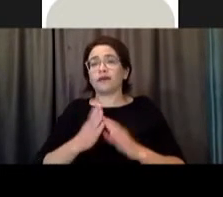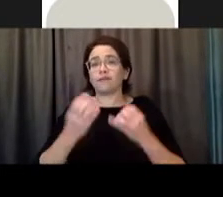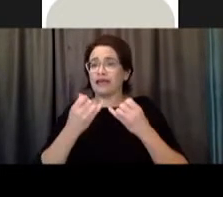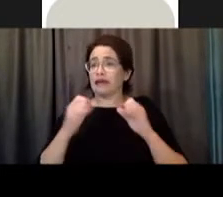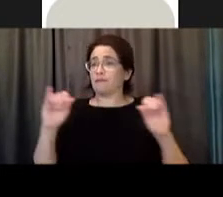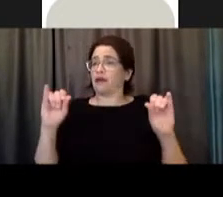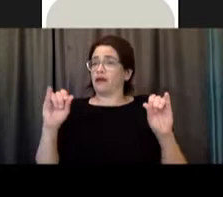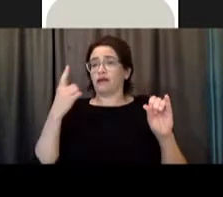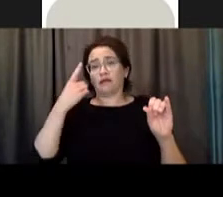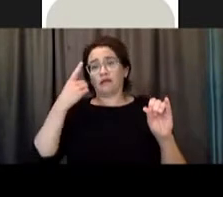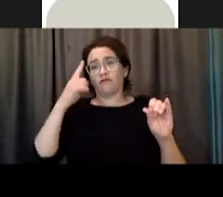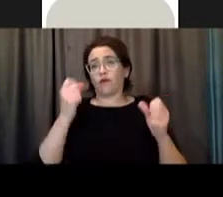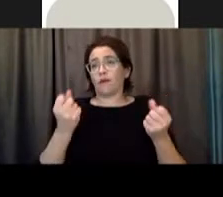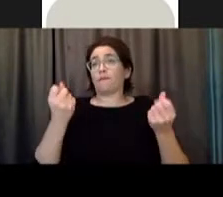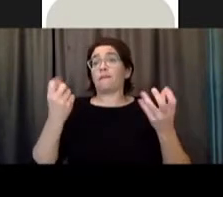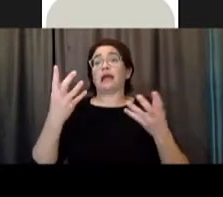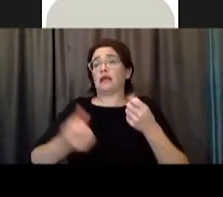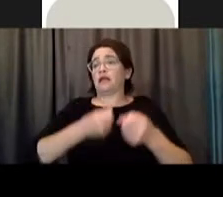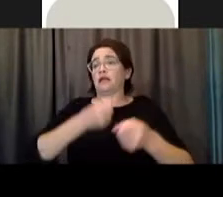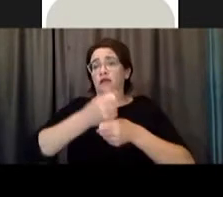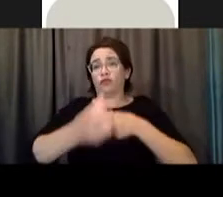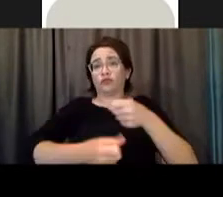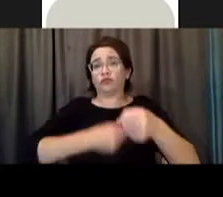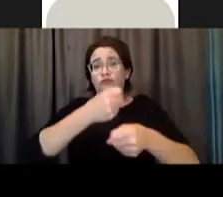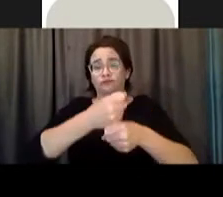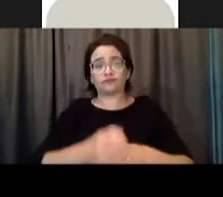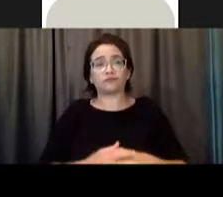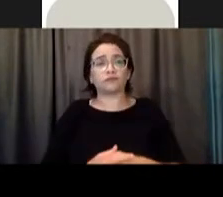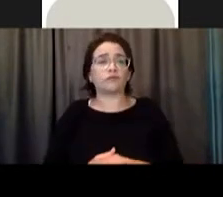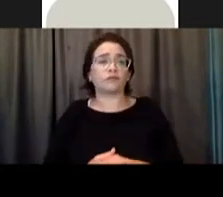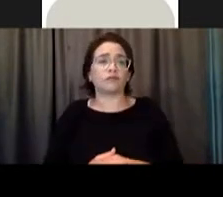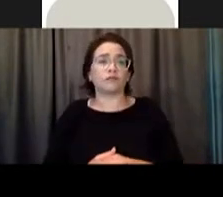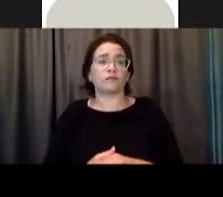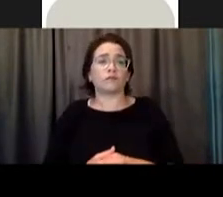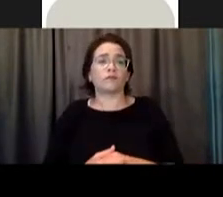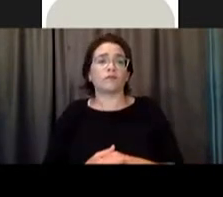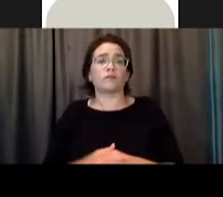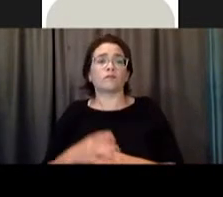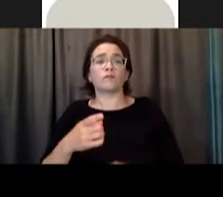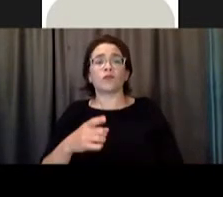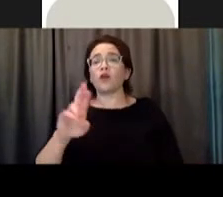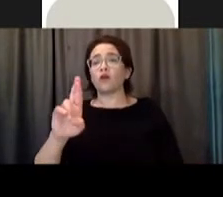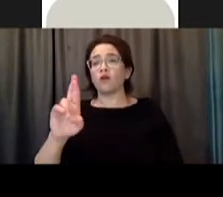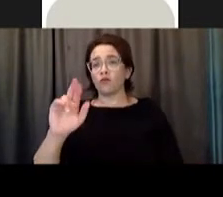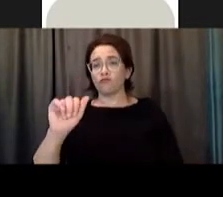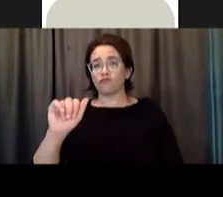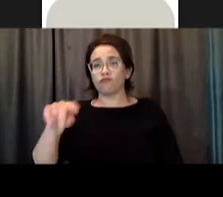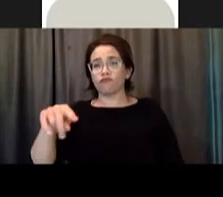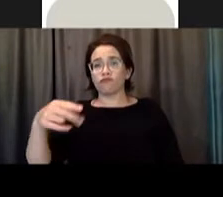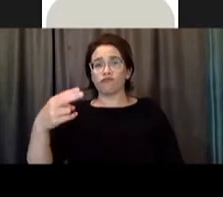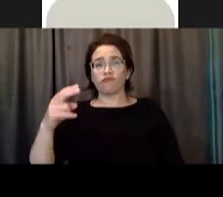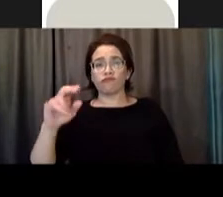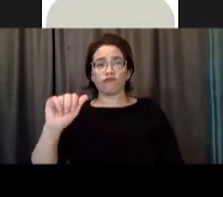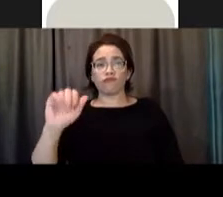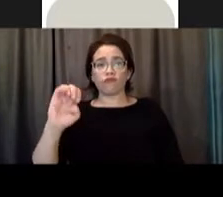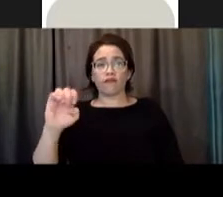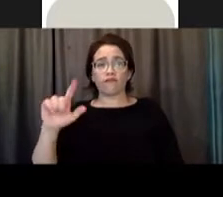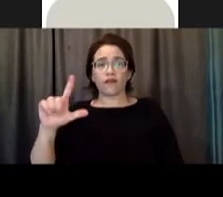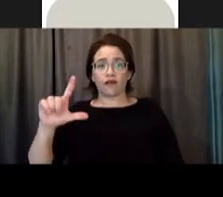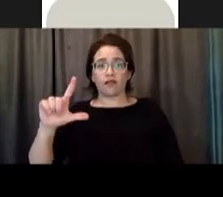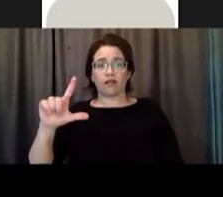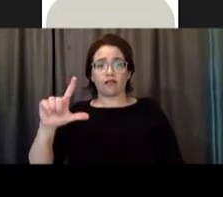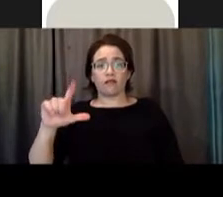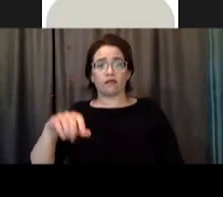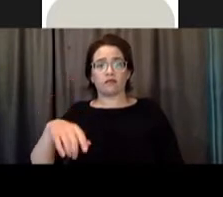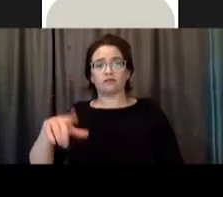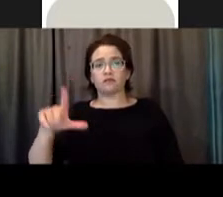I'll conclude with this slide. Rafael Lemkin, the author of the word genocide and initiator of the genocide